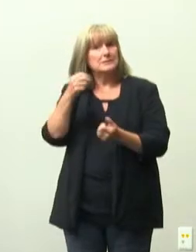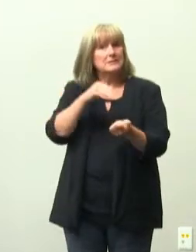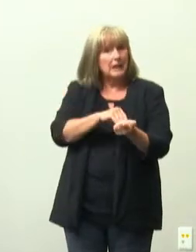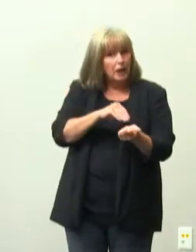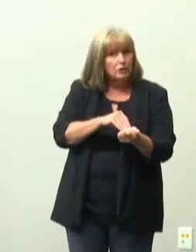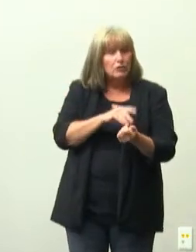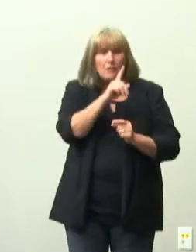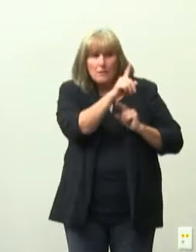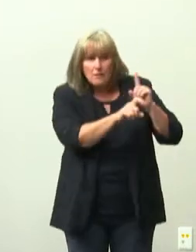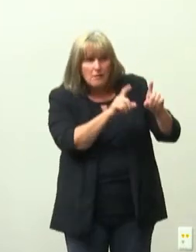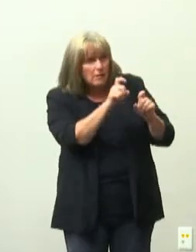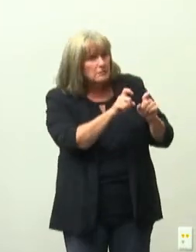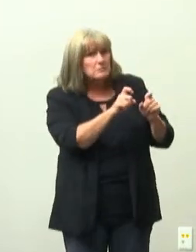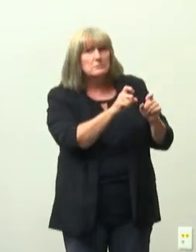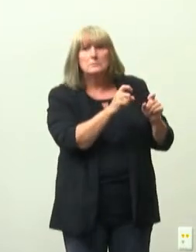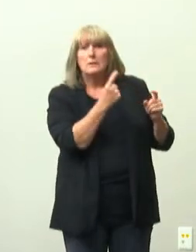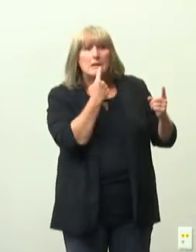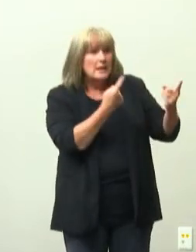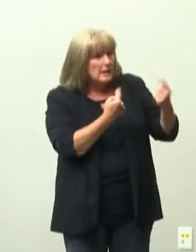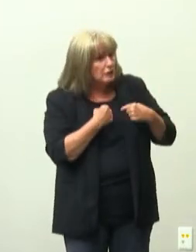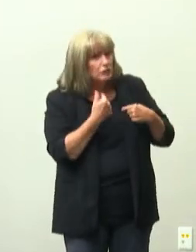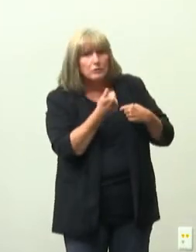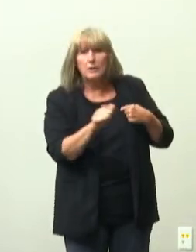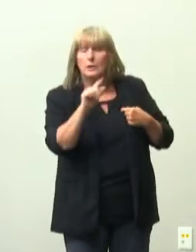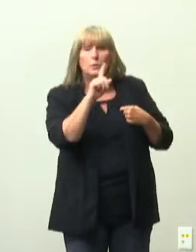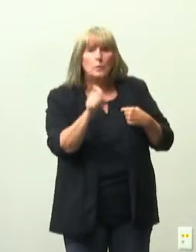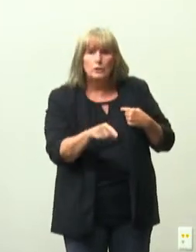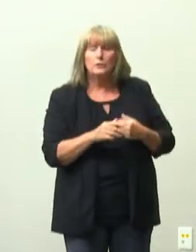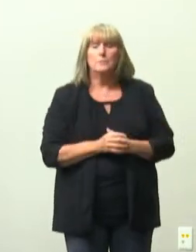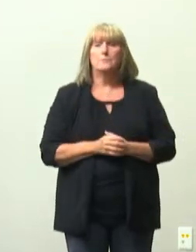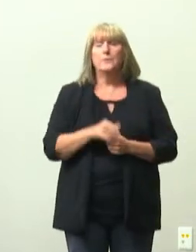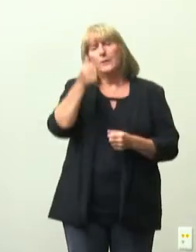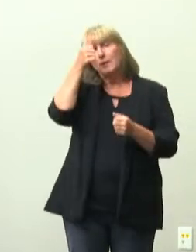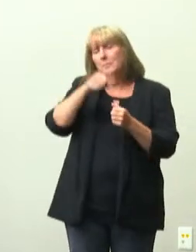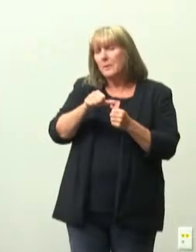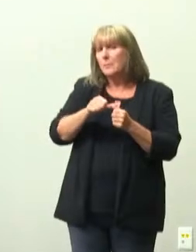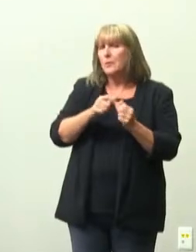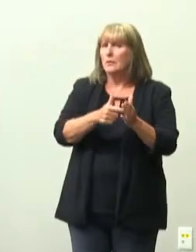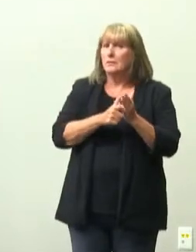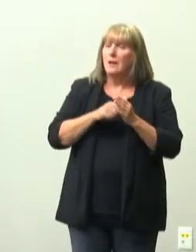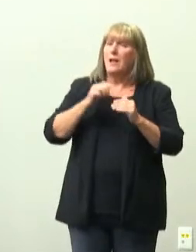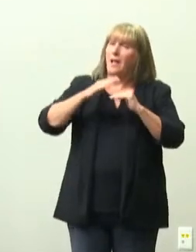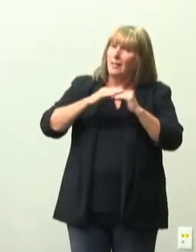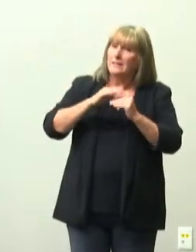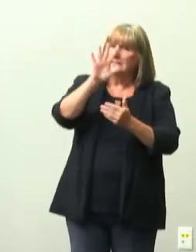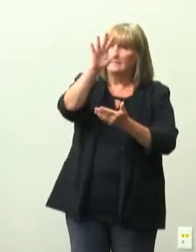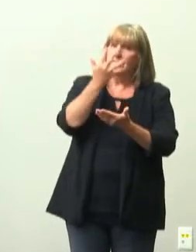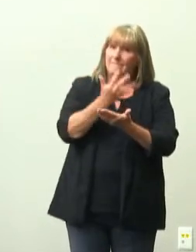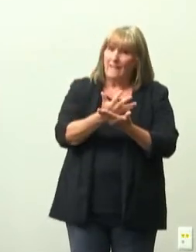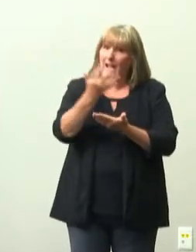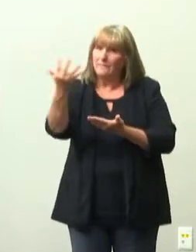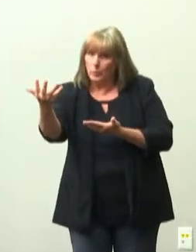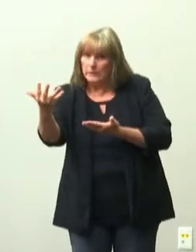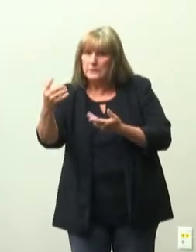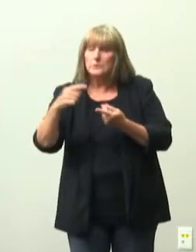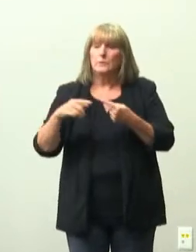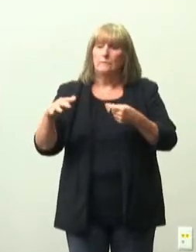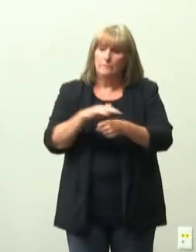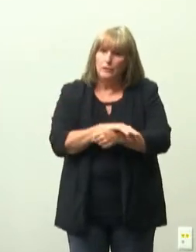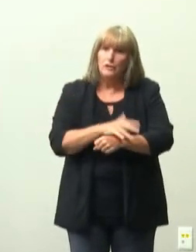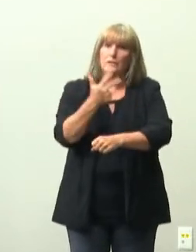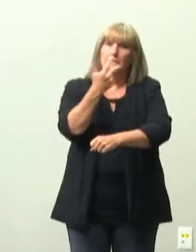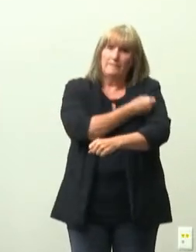and get answers to any questions they may have. Keep in mind, it takes at least 5 weeks for a person to be fully vaccinated with